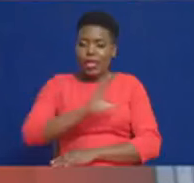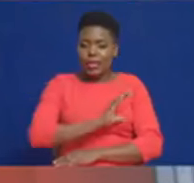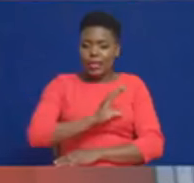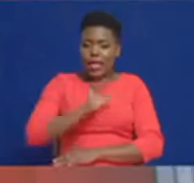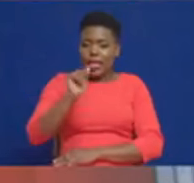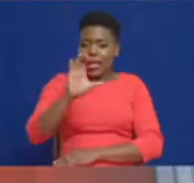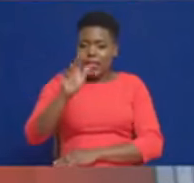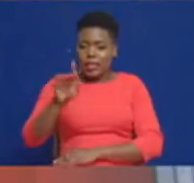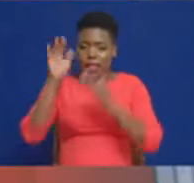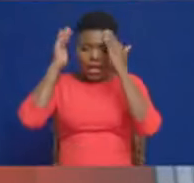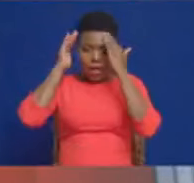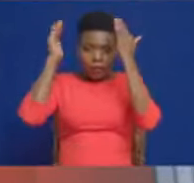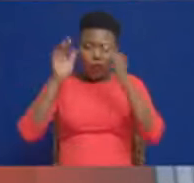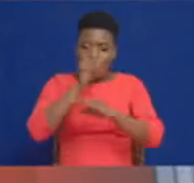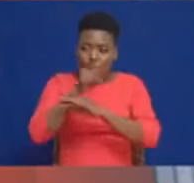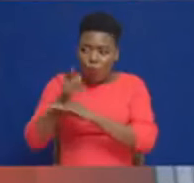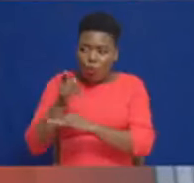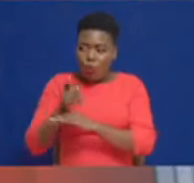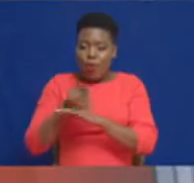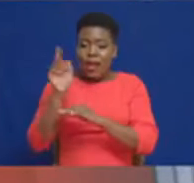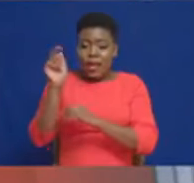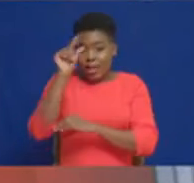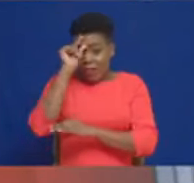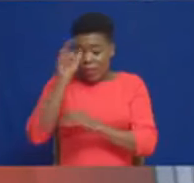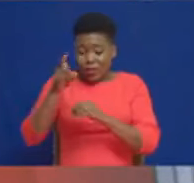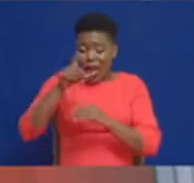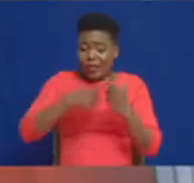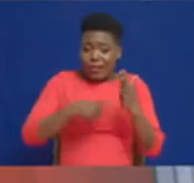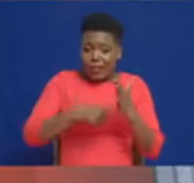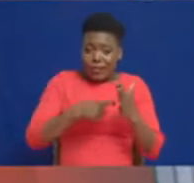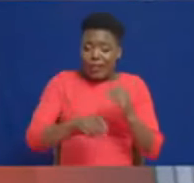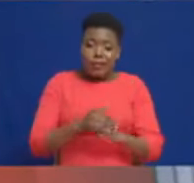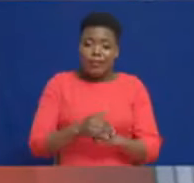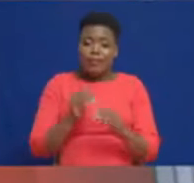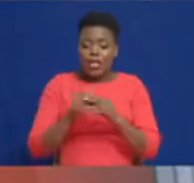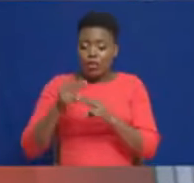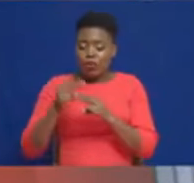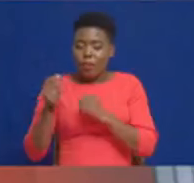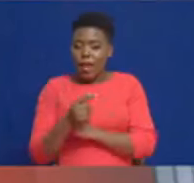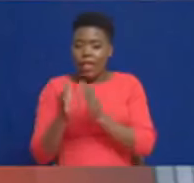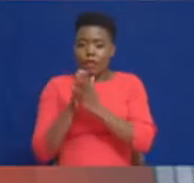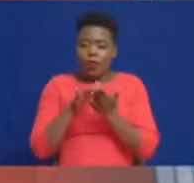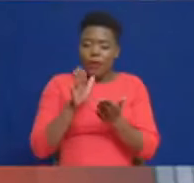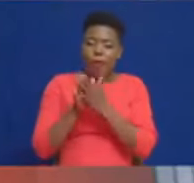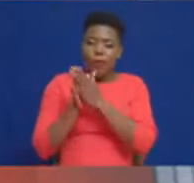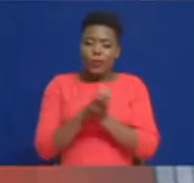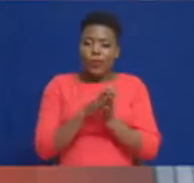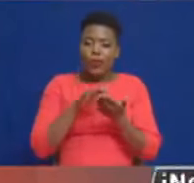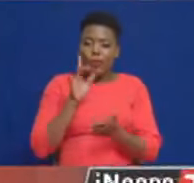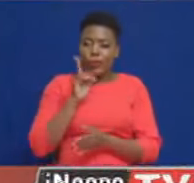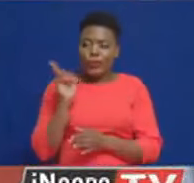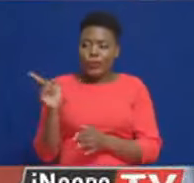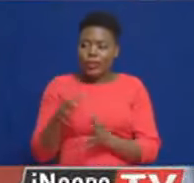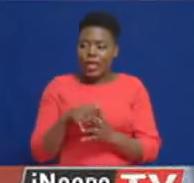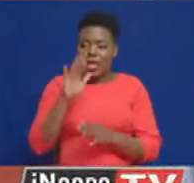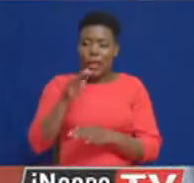ACK Archbishop warned of an imminent economic crisis in the coming months. Seth Olale followed the heated proceedings at